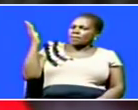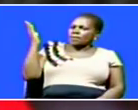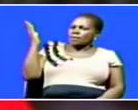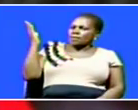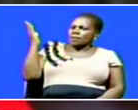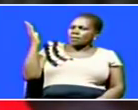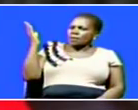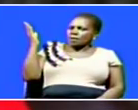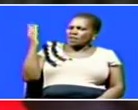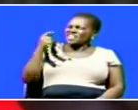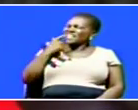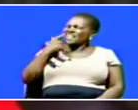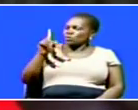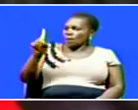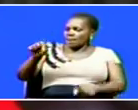Taka nifunja jino moja.